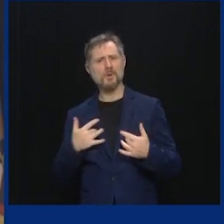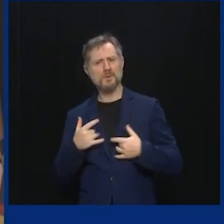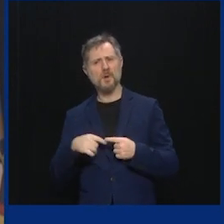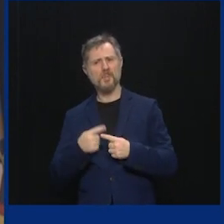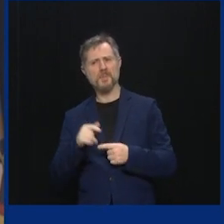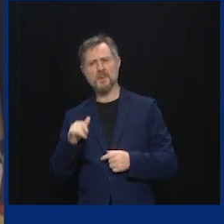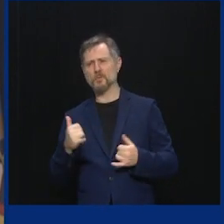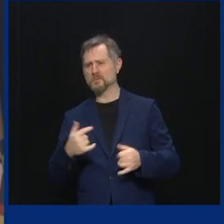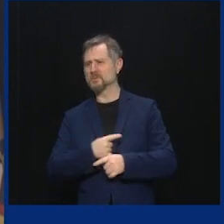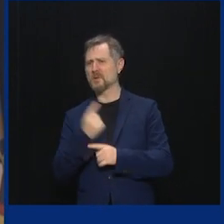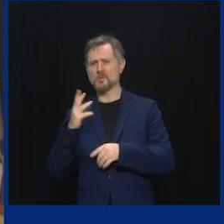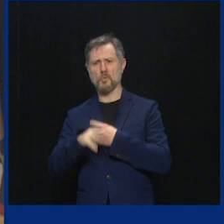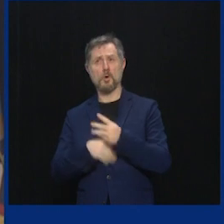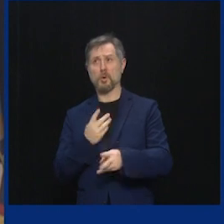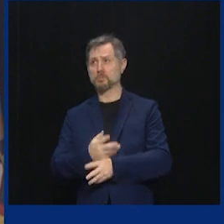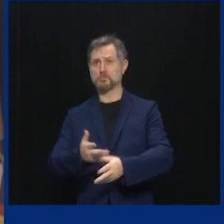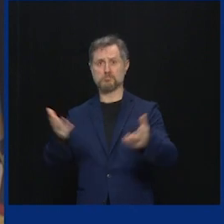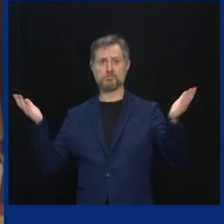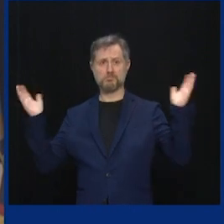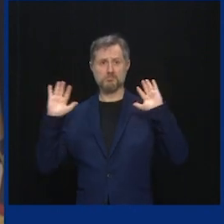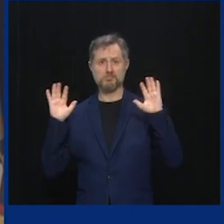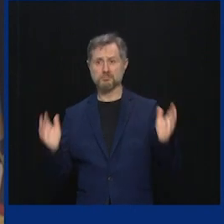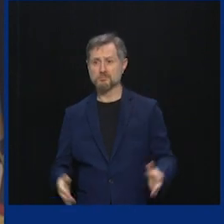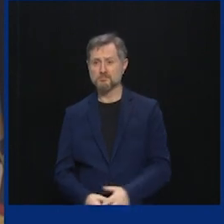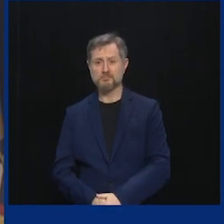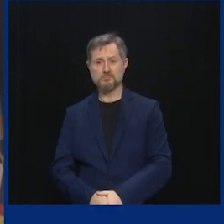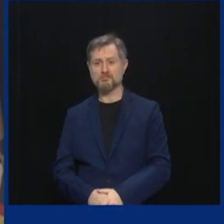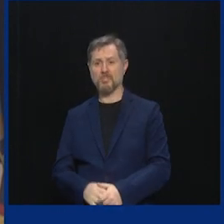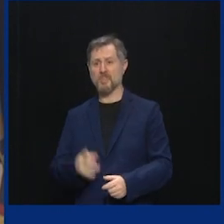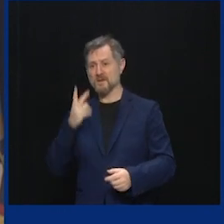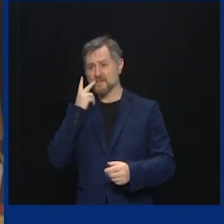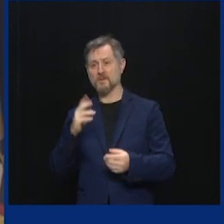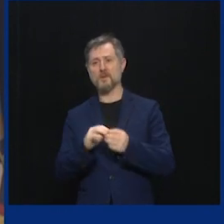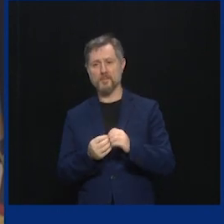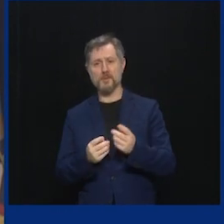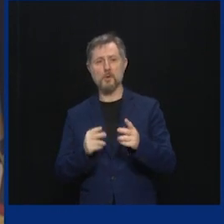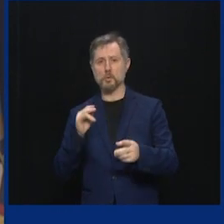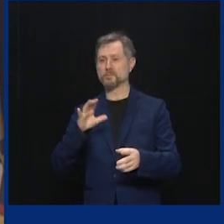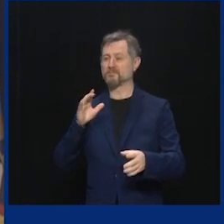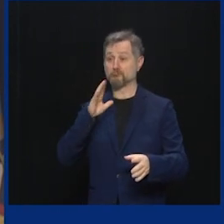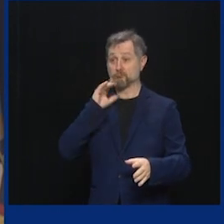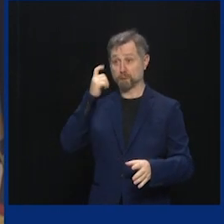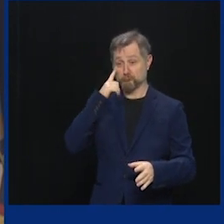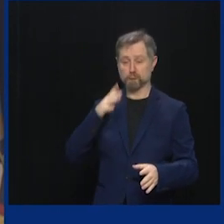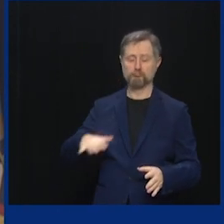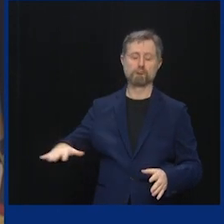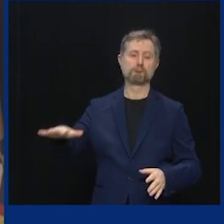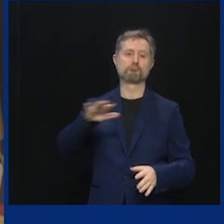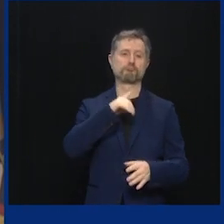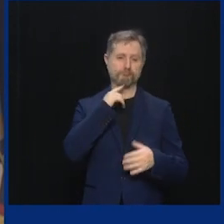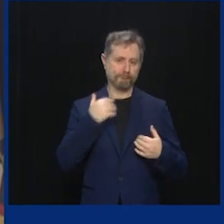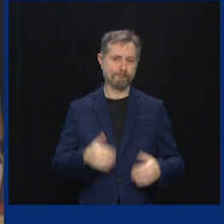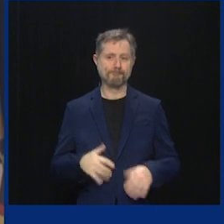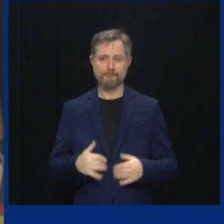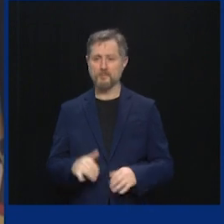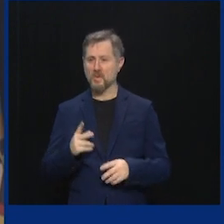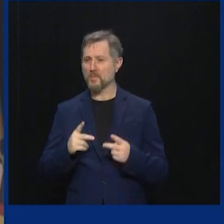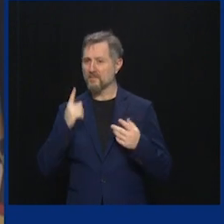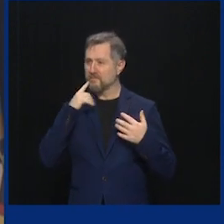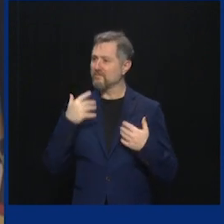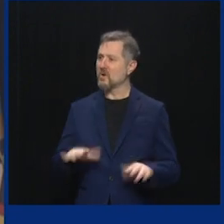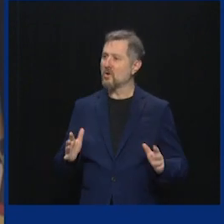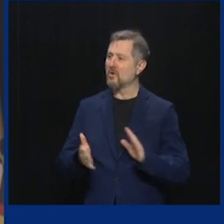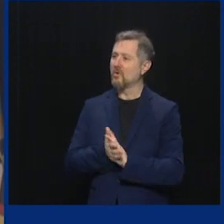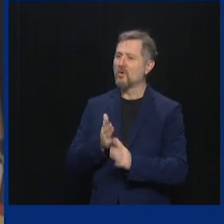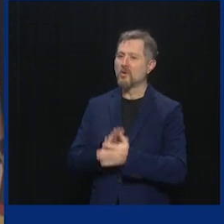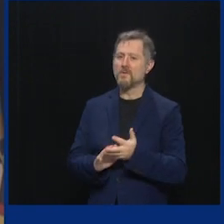especially in areas outside New York City. You just look at the numbers, and people have said, we're over this. And the numbers were not as high in